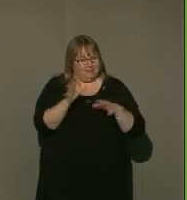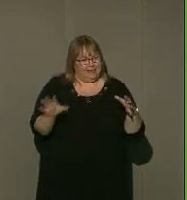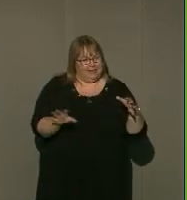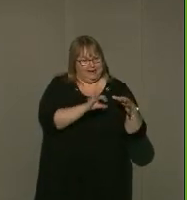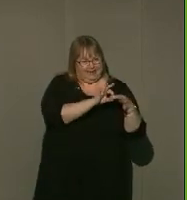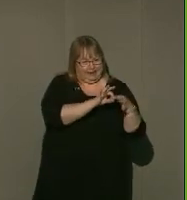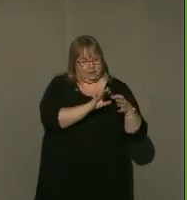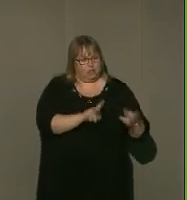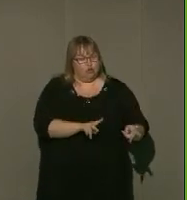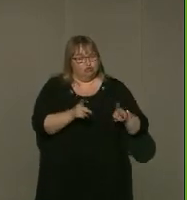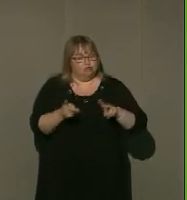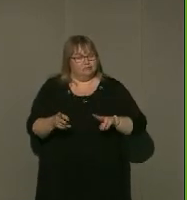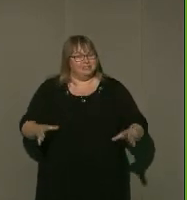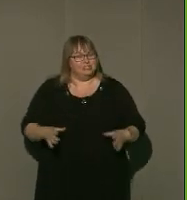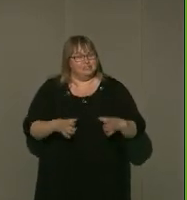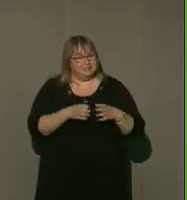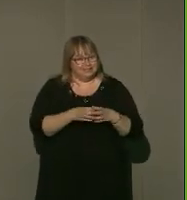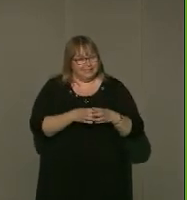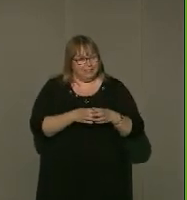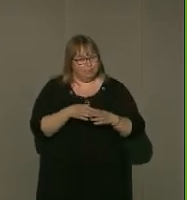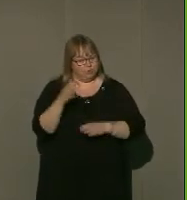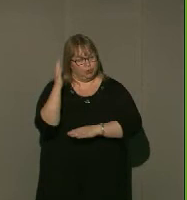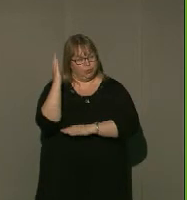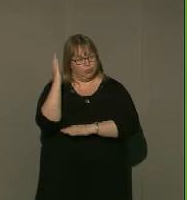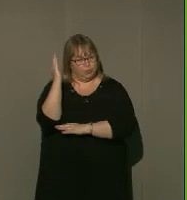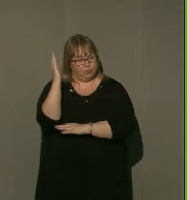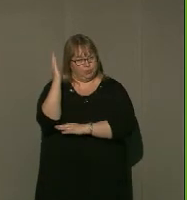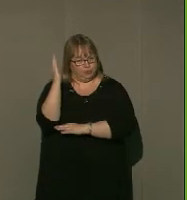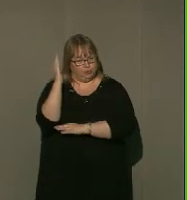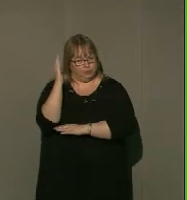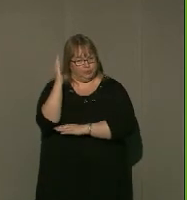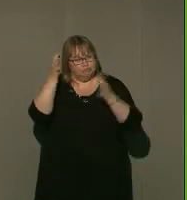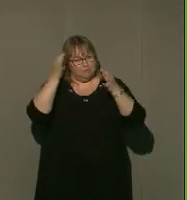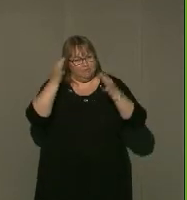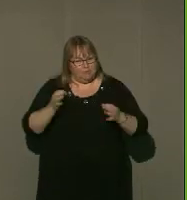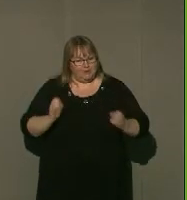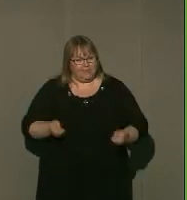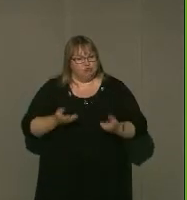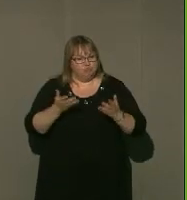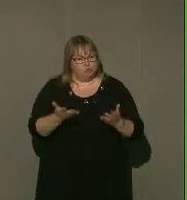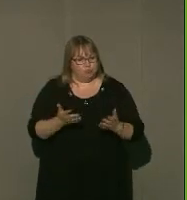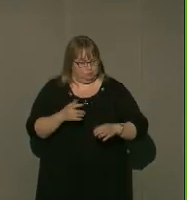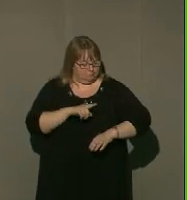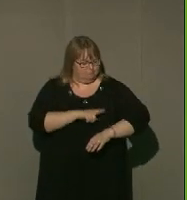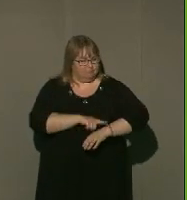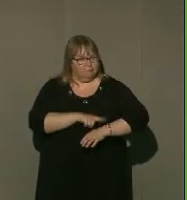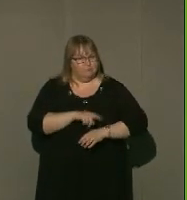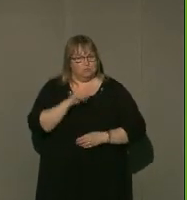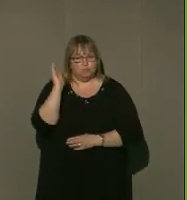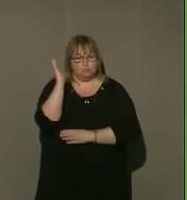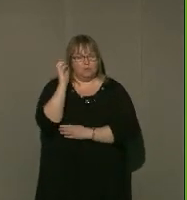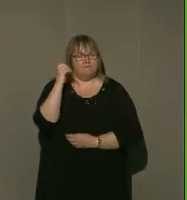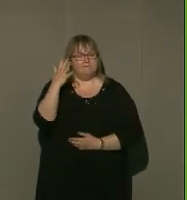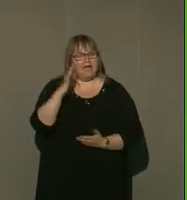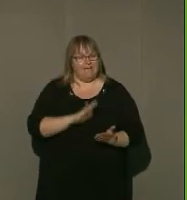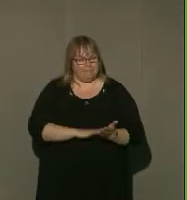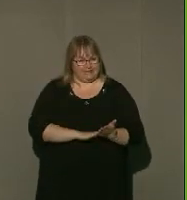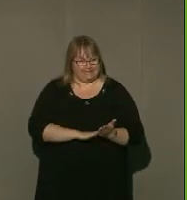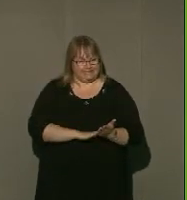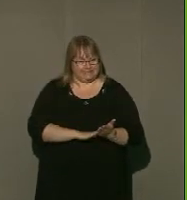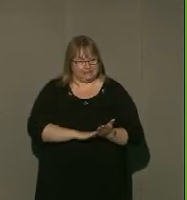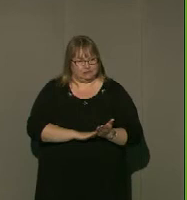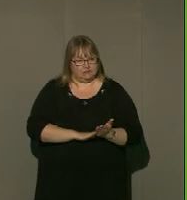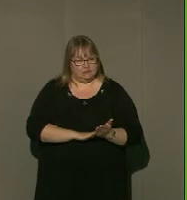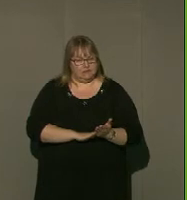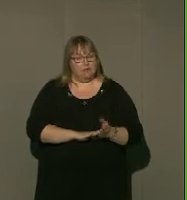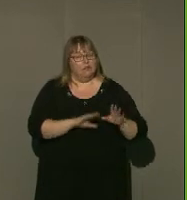team are going to speak to that to formally introduce it, and they have 5 minutes to do so. Then I